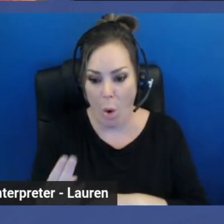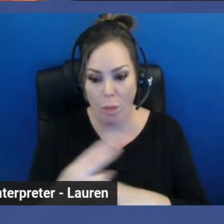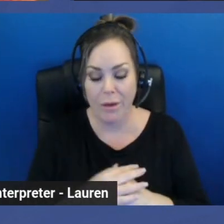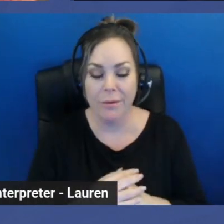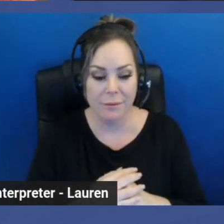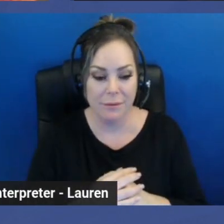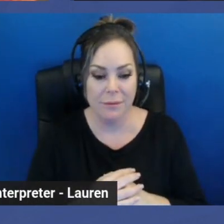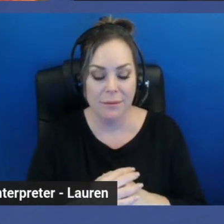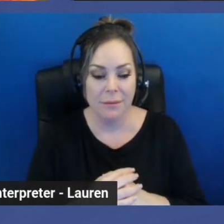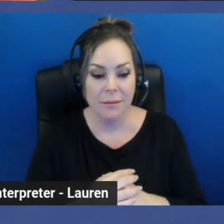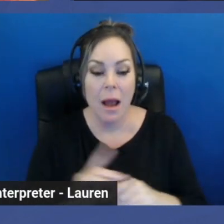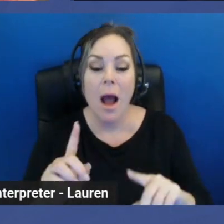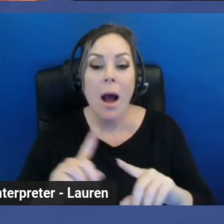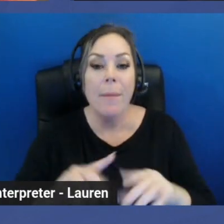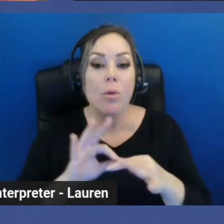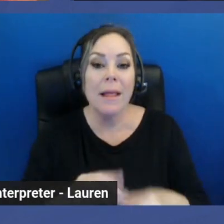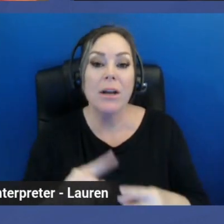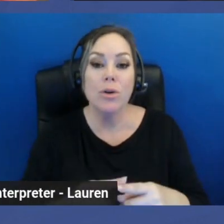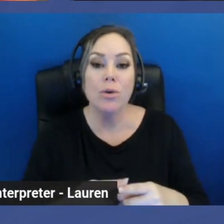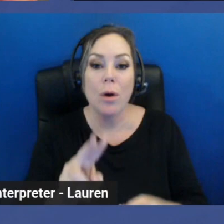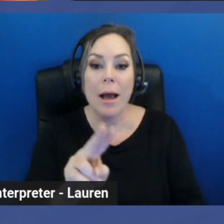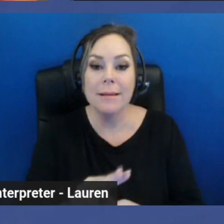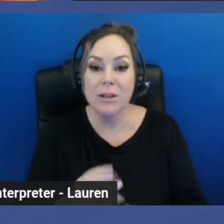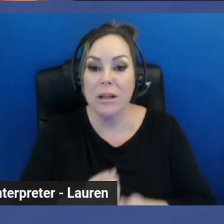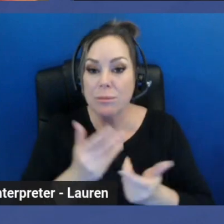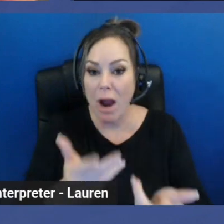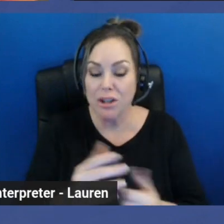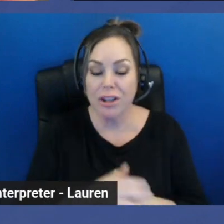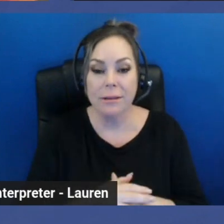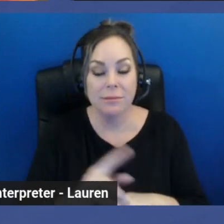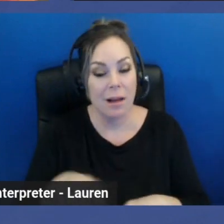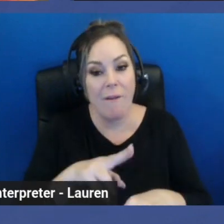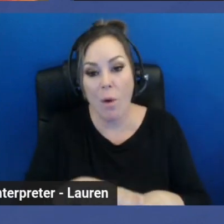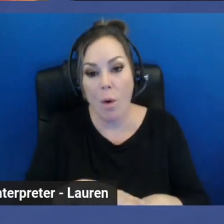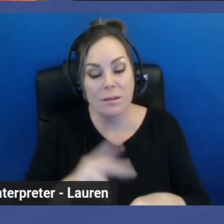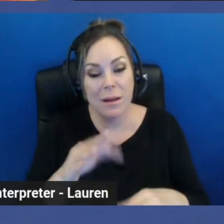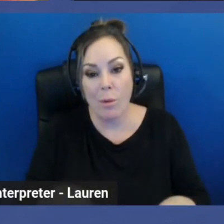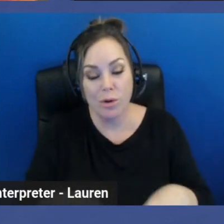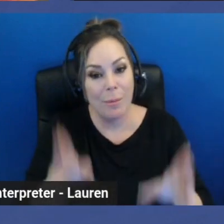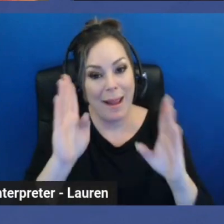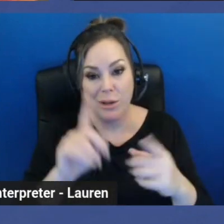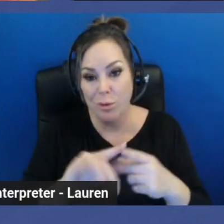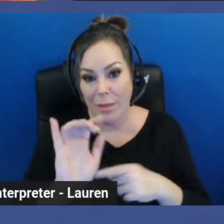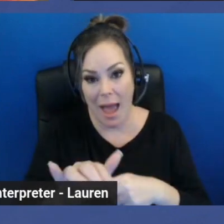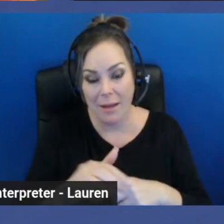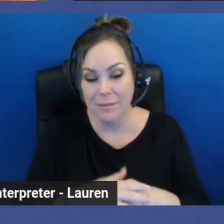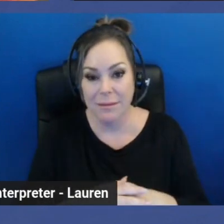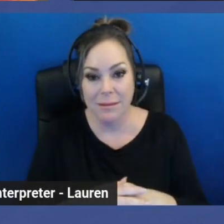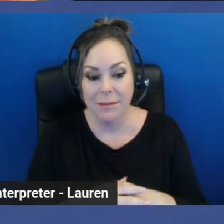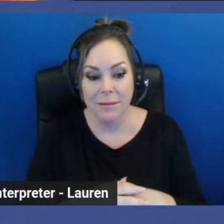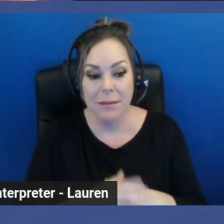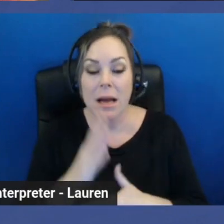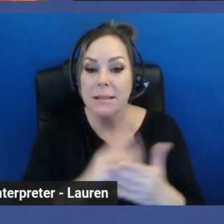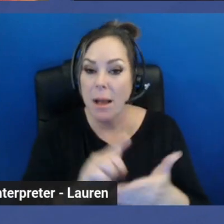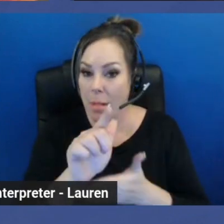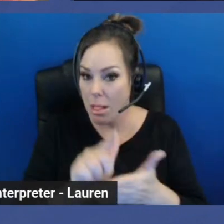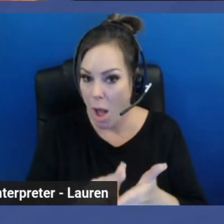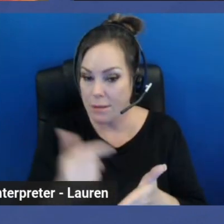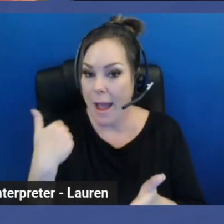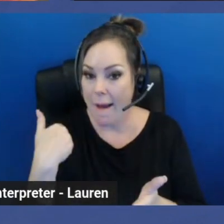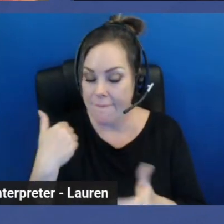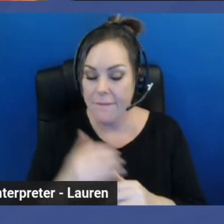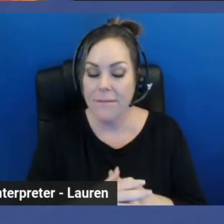when it comes to sexual expression, it's certainly something that we have to pay attention to. There are some laws that